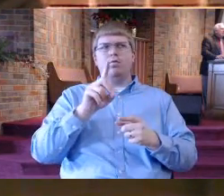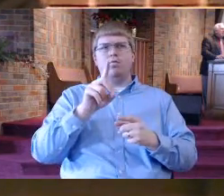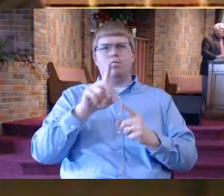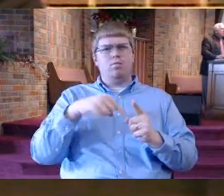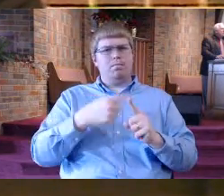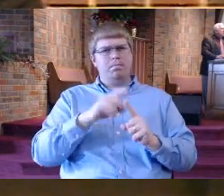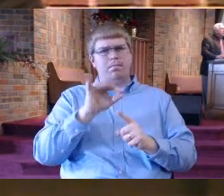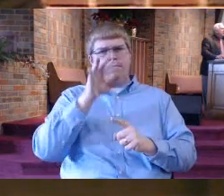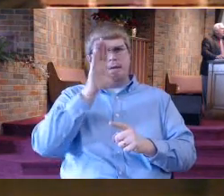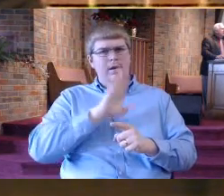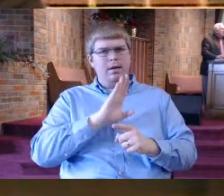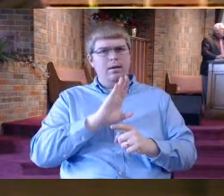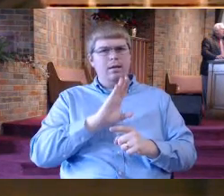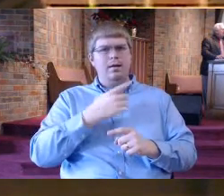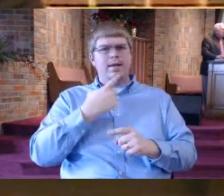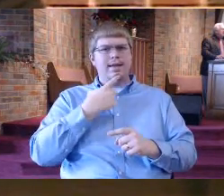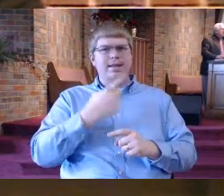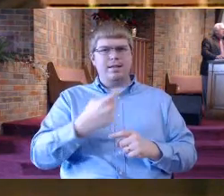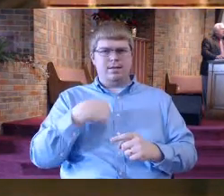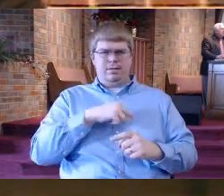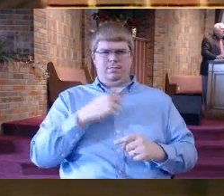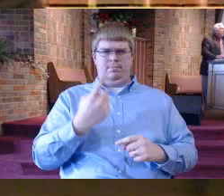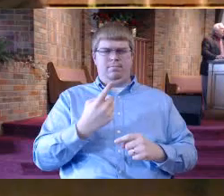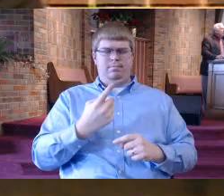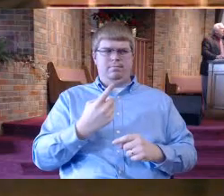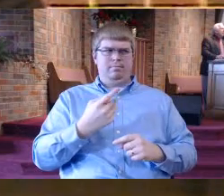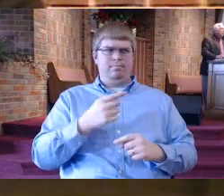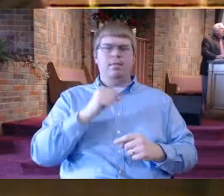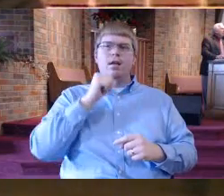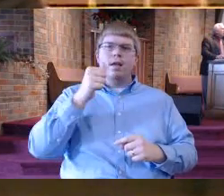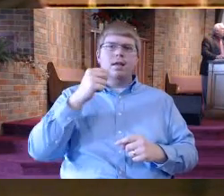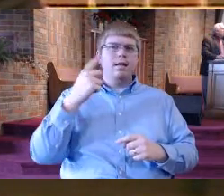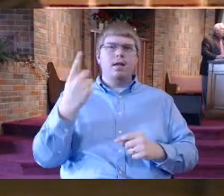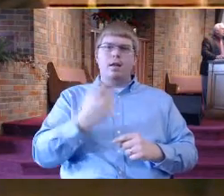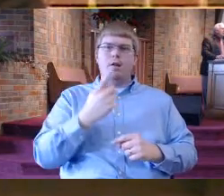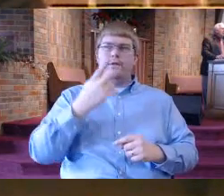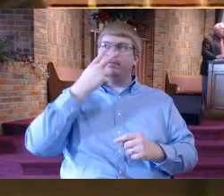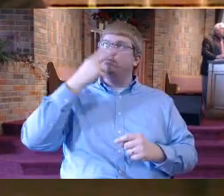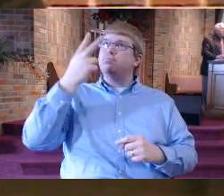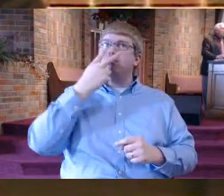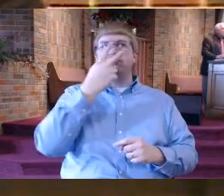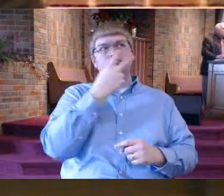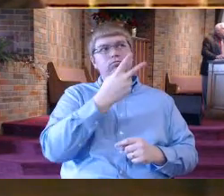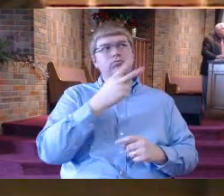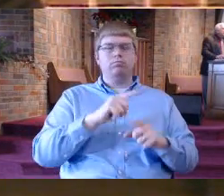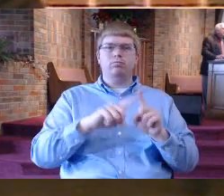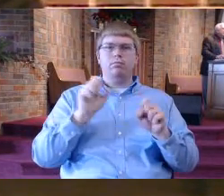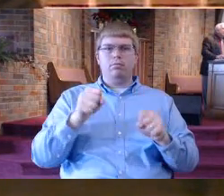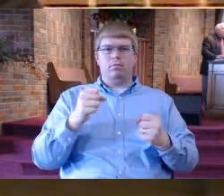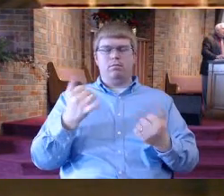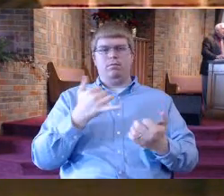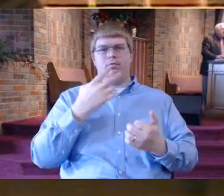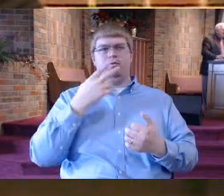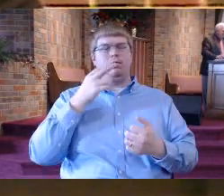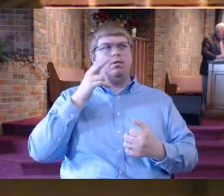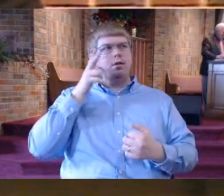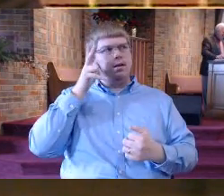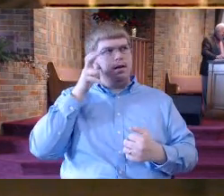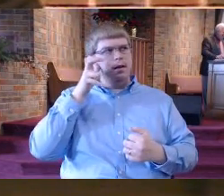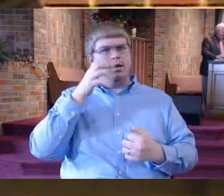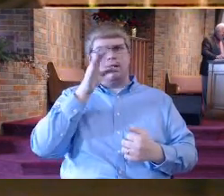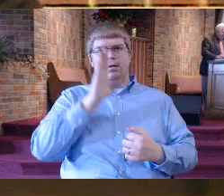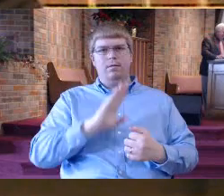And so we didn't just see the events or circumstances, but we heard the words, we heard the thoughts of God.